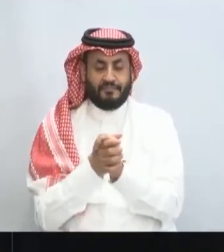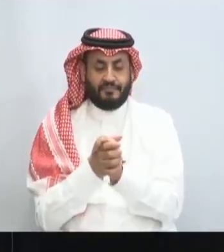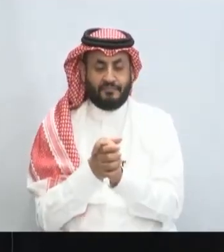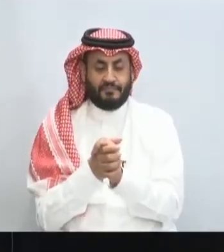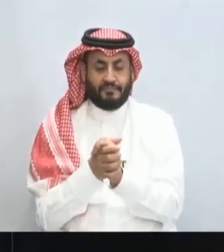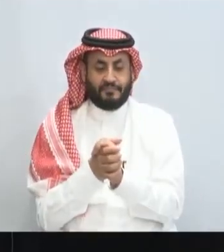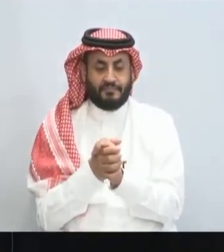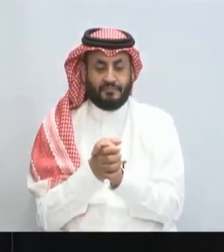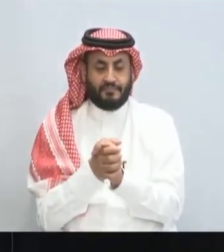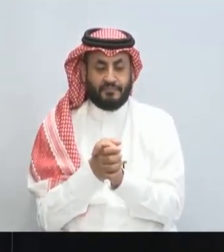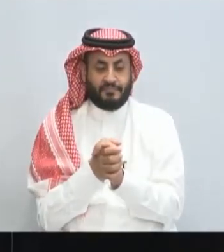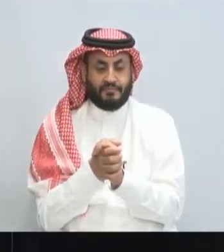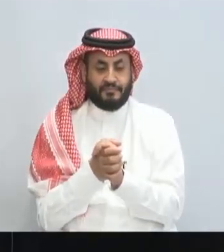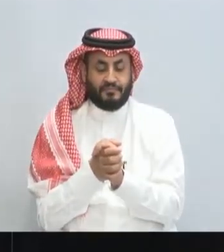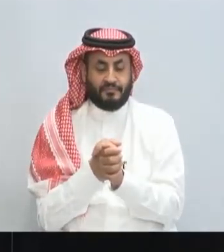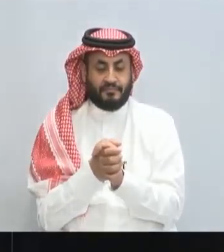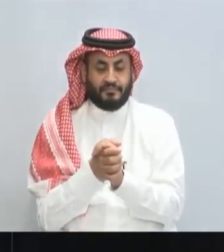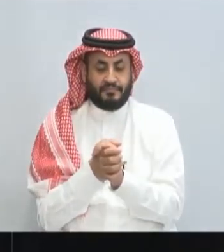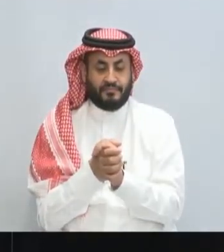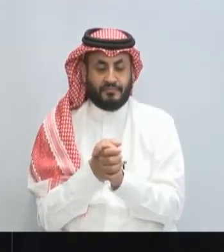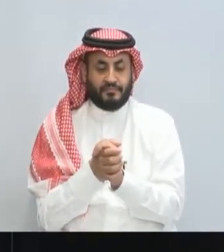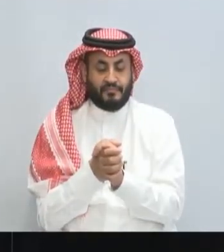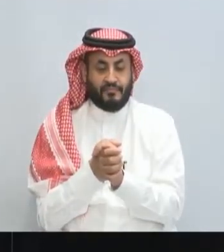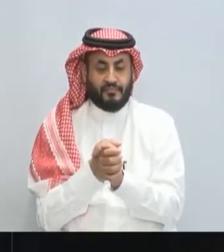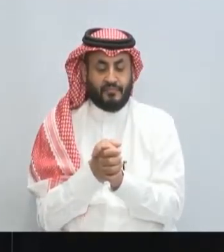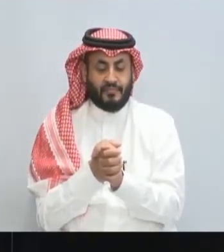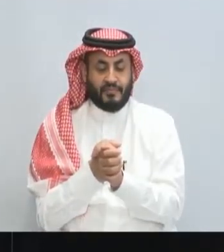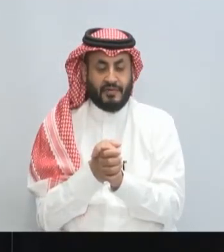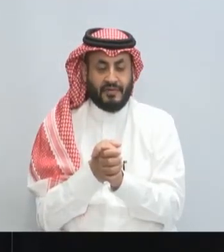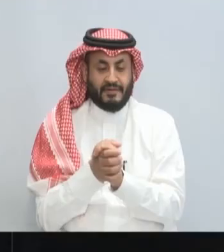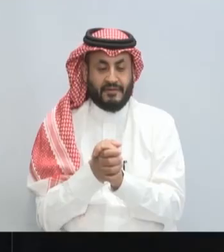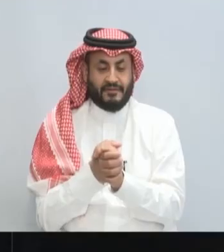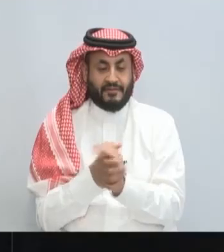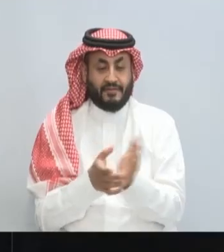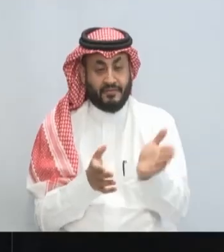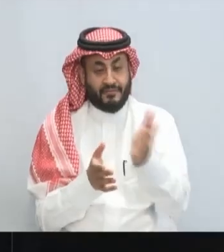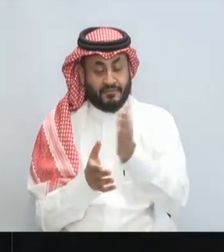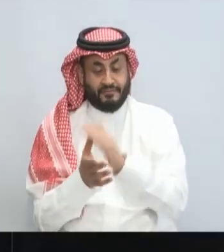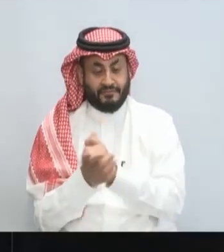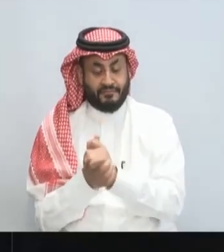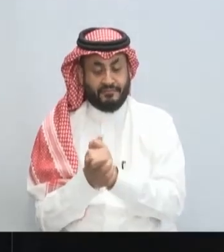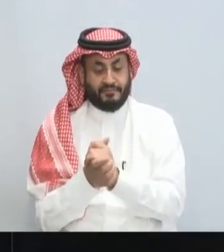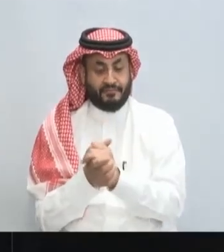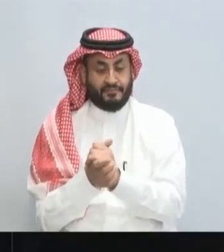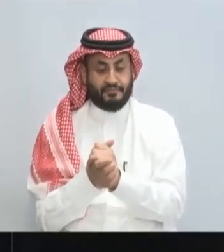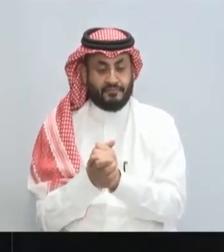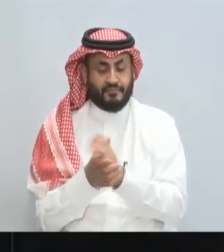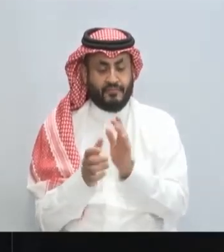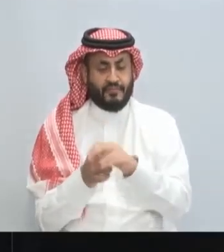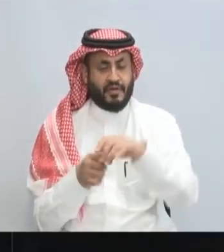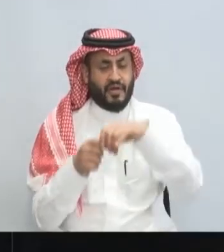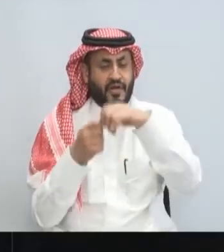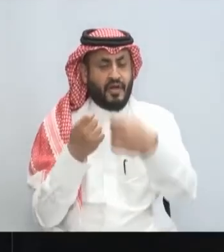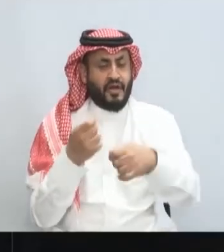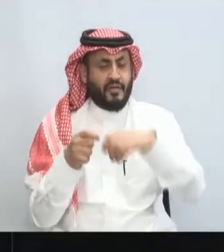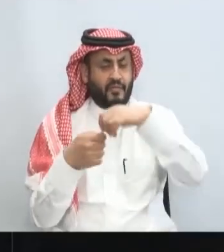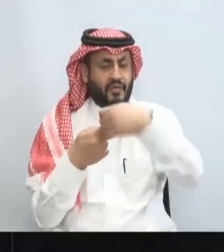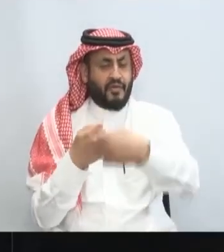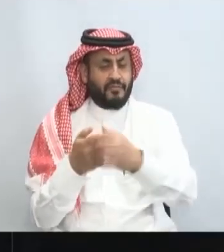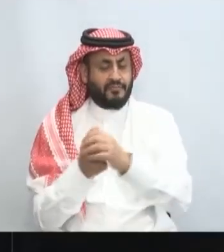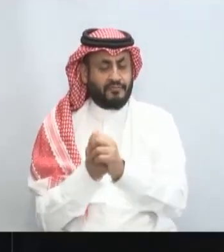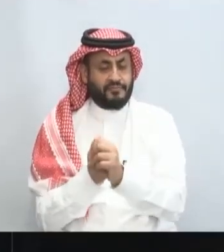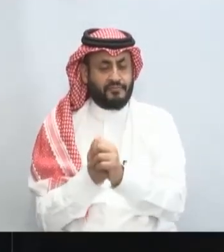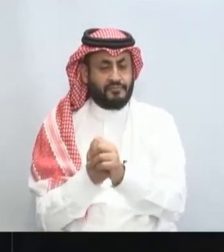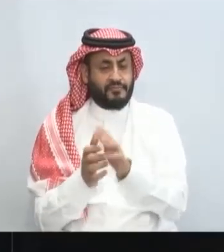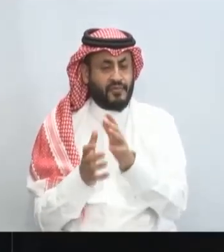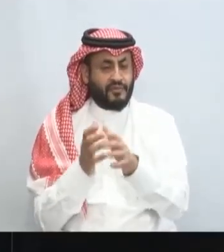sandwich. You see? Now, I'm going to guess or to ask other